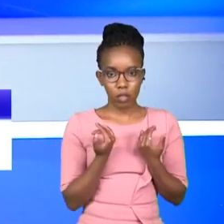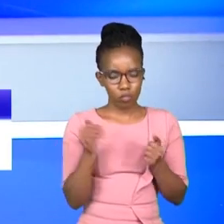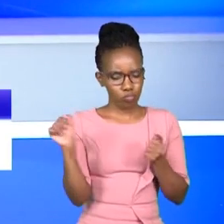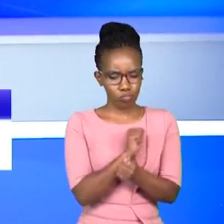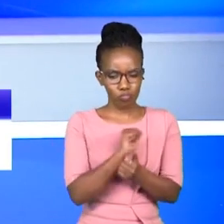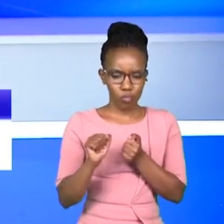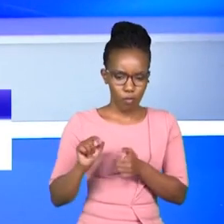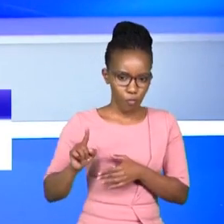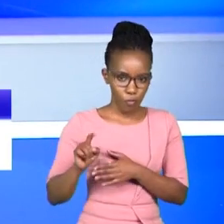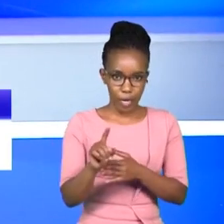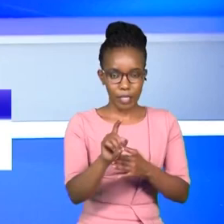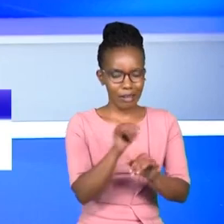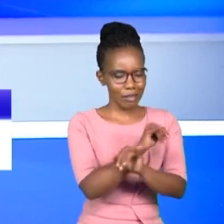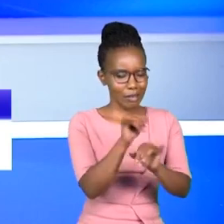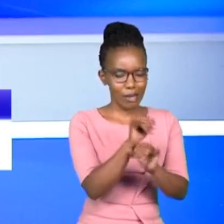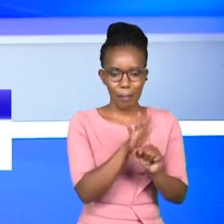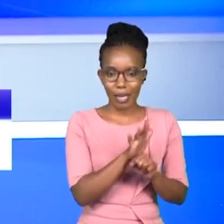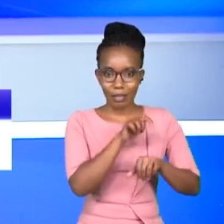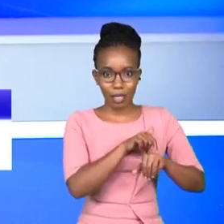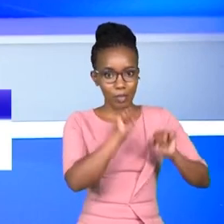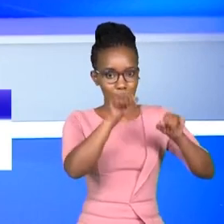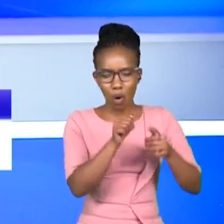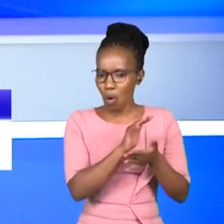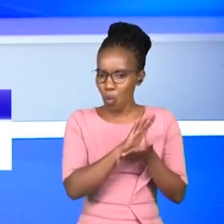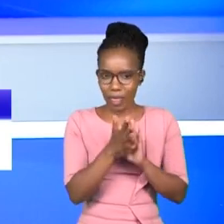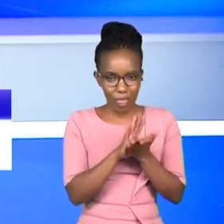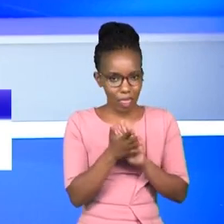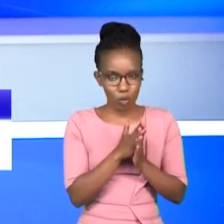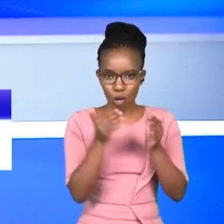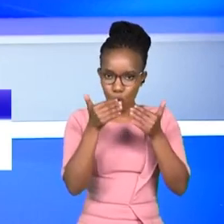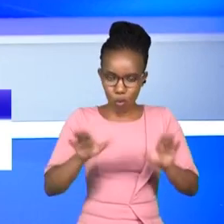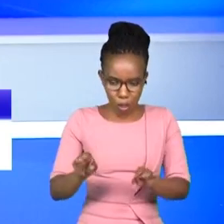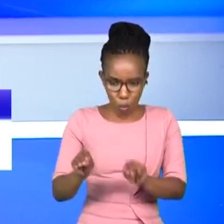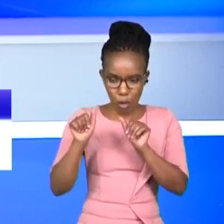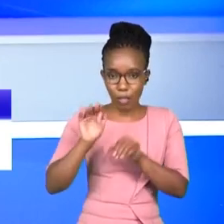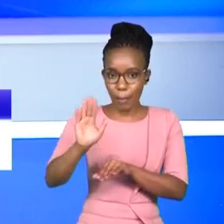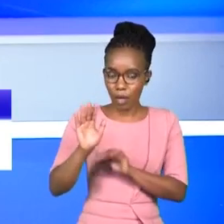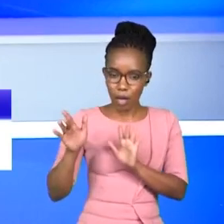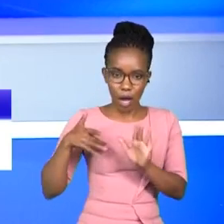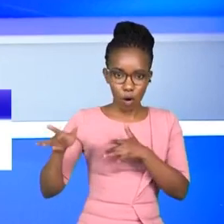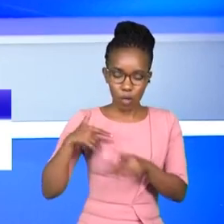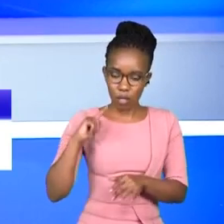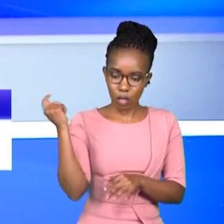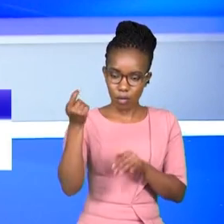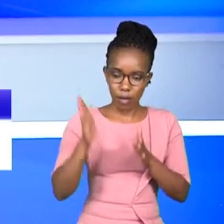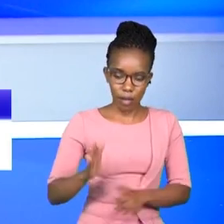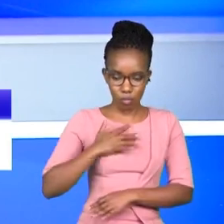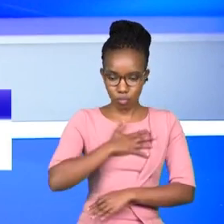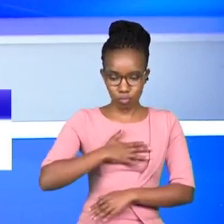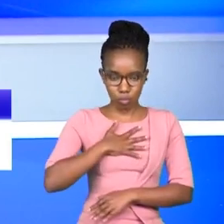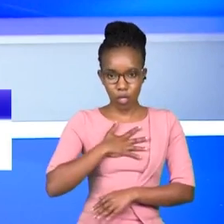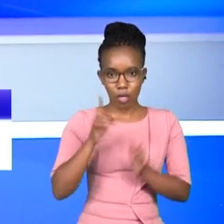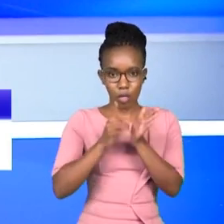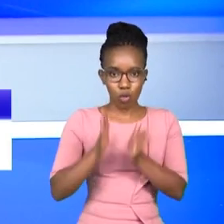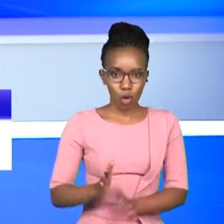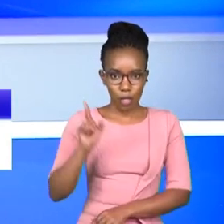and contact can be washed multiple times without losing its antimicrobial qualities, according to a Kenyan scientist, Dr. Joseph Nderitu. Harriet